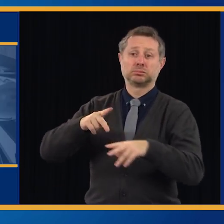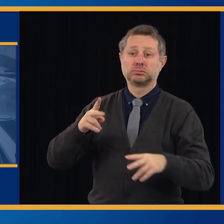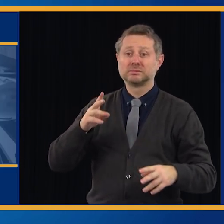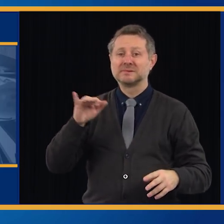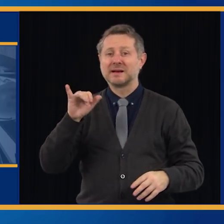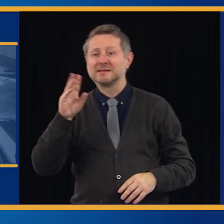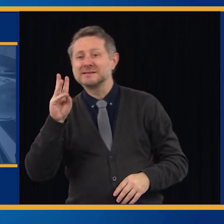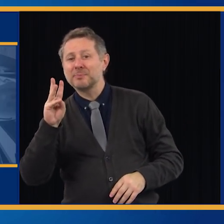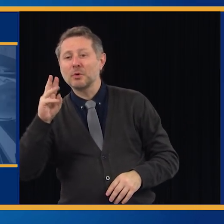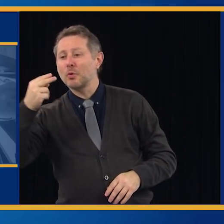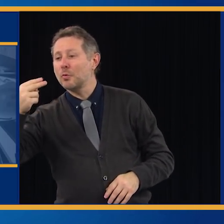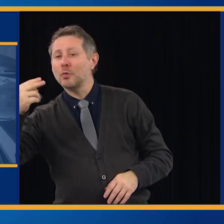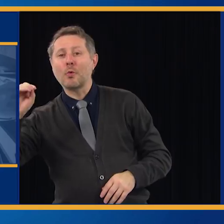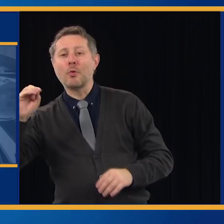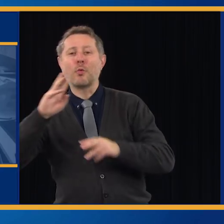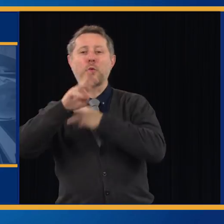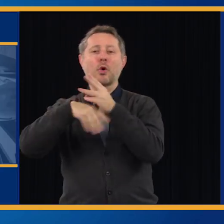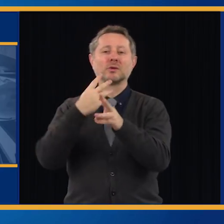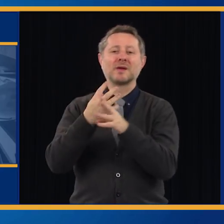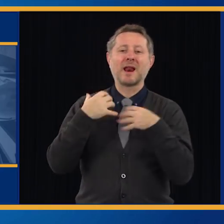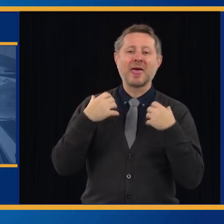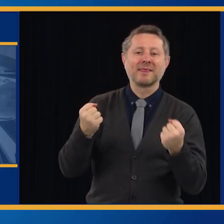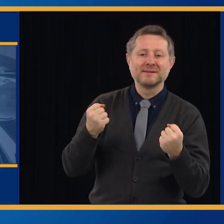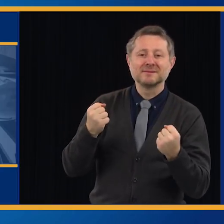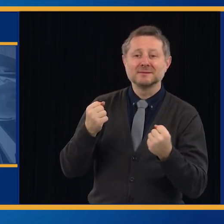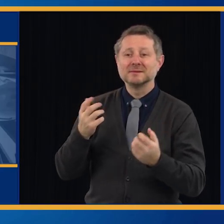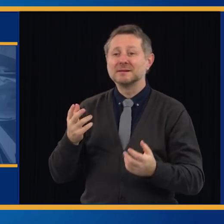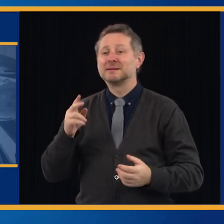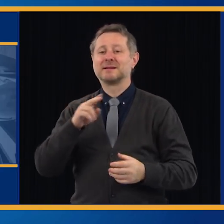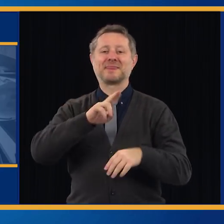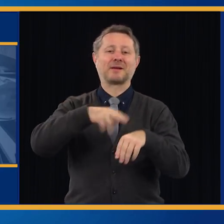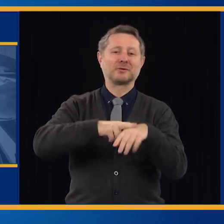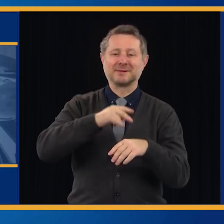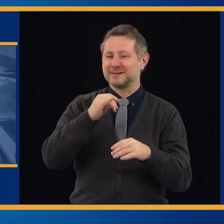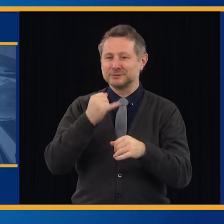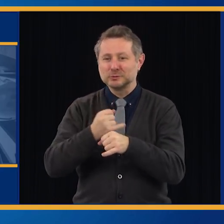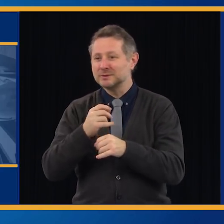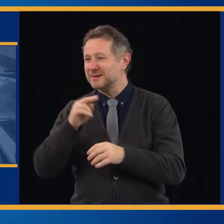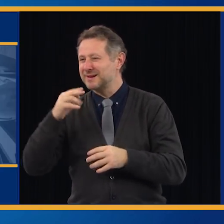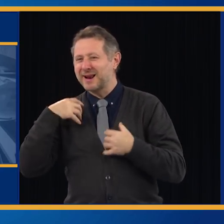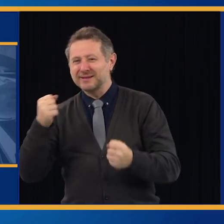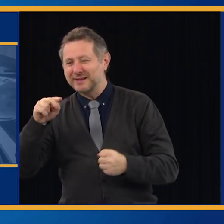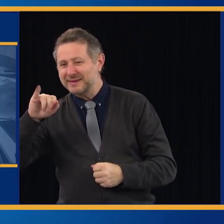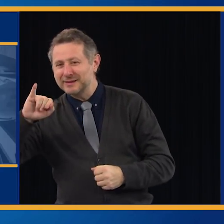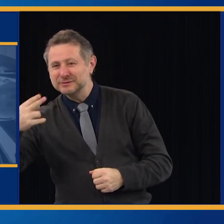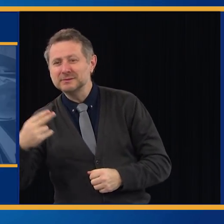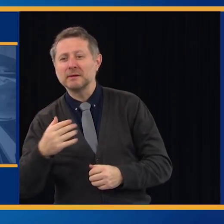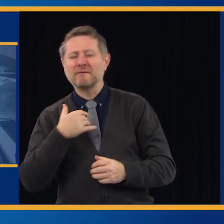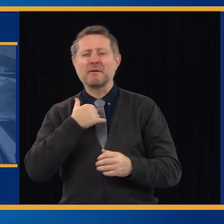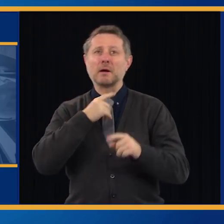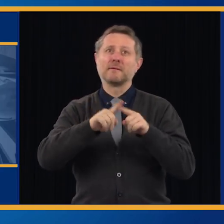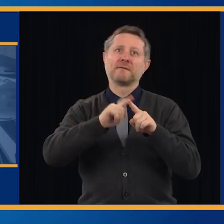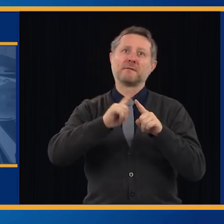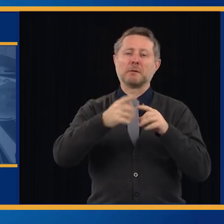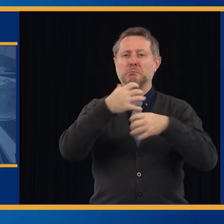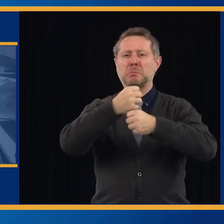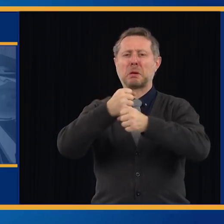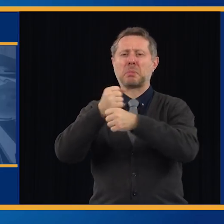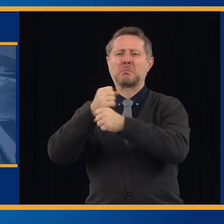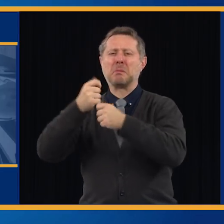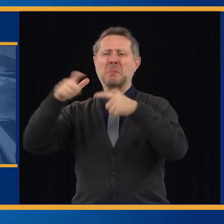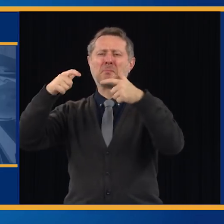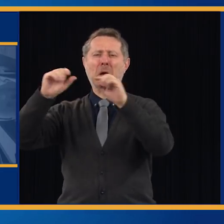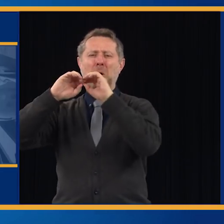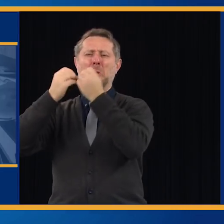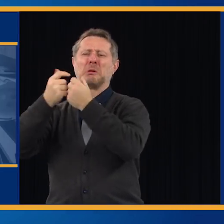the CDC, that whole alphabet soup of agencies? Where was everyone? Where was the